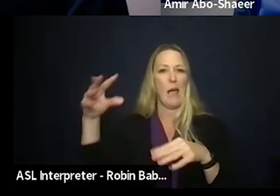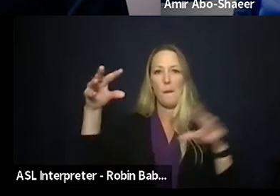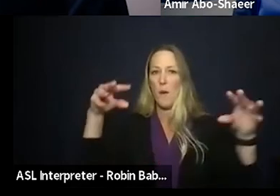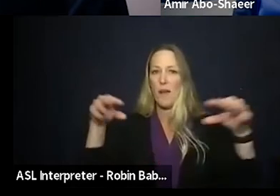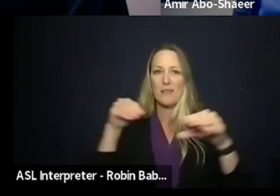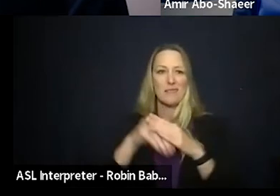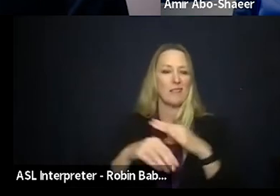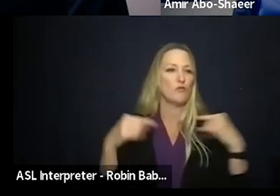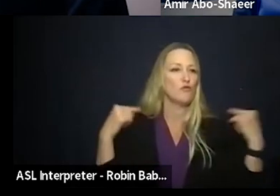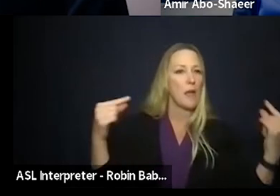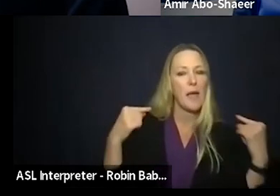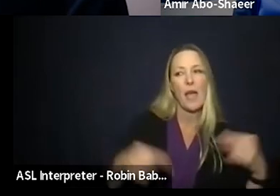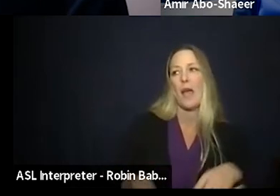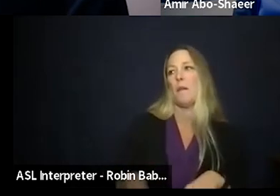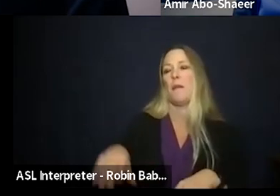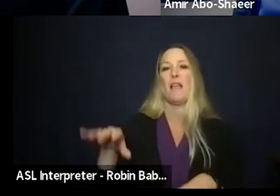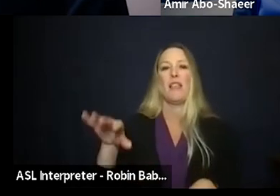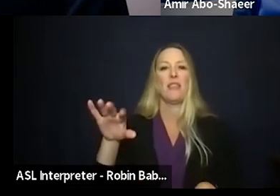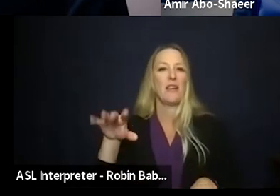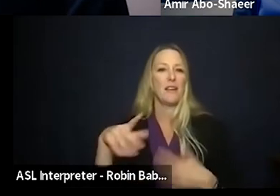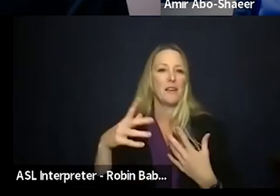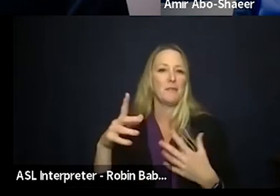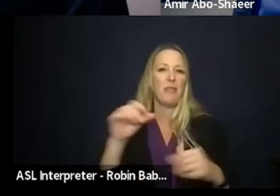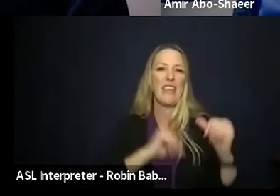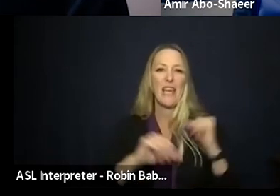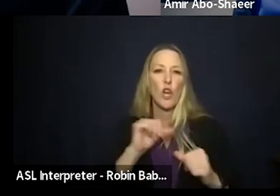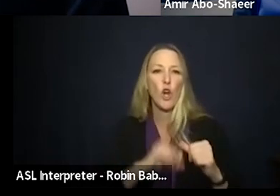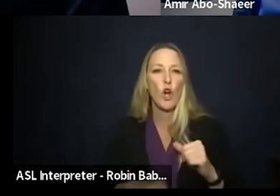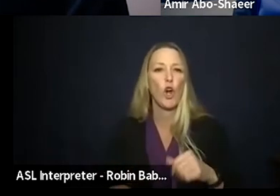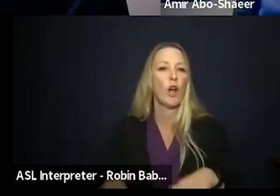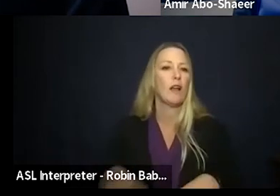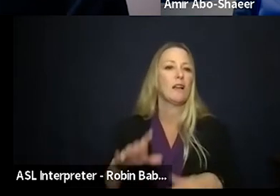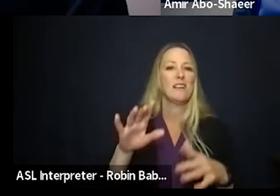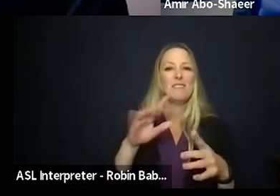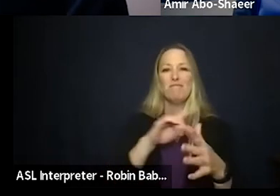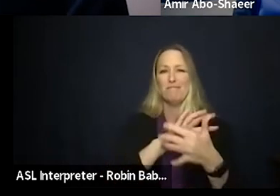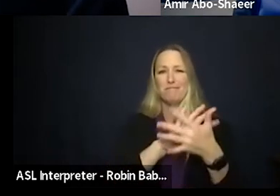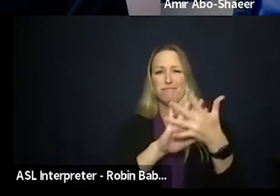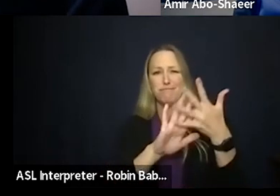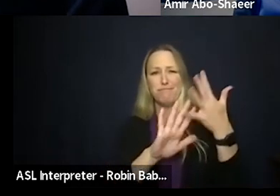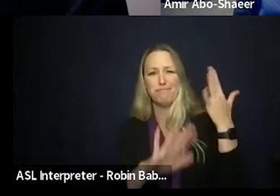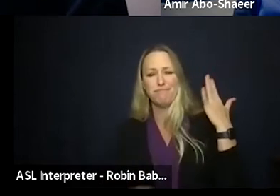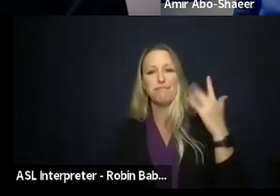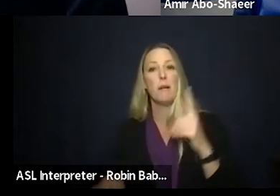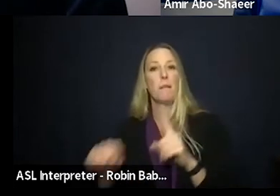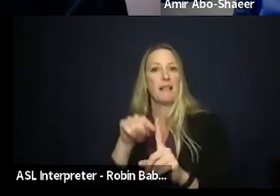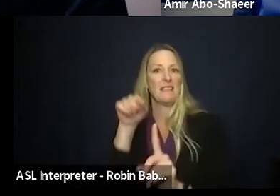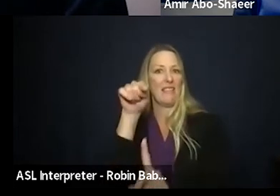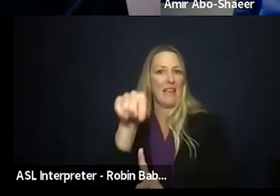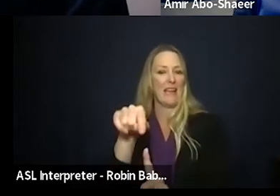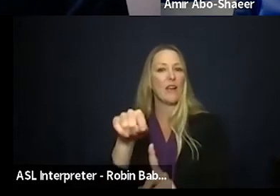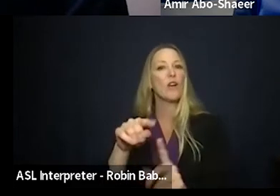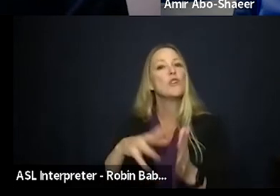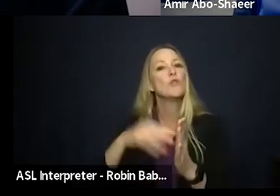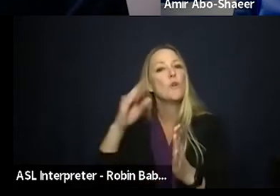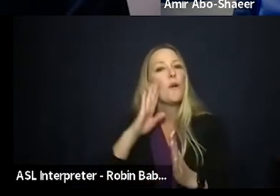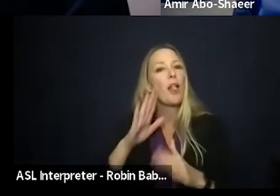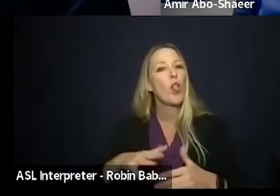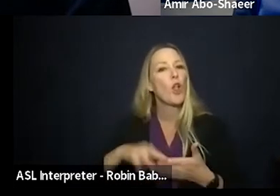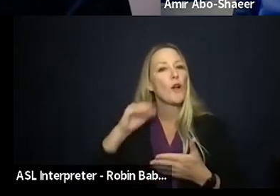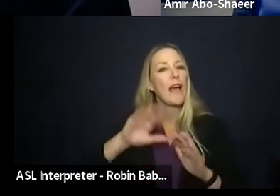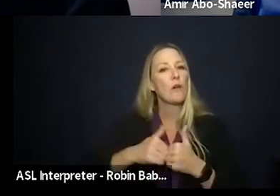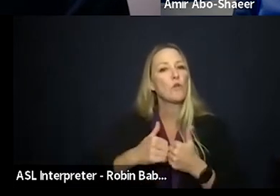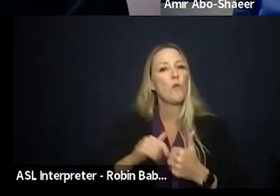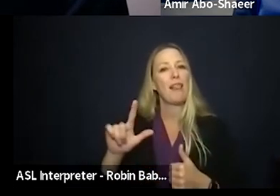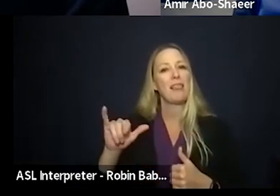epack and even the new dpea building allowing students to learn valuable live streaming skills and share our campus with the